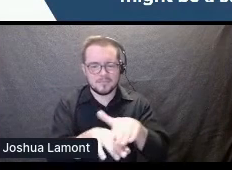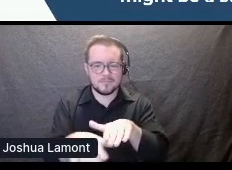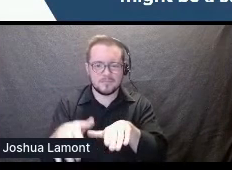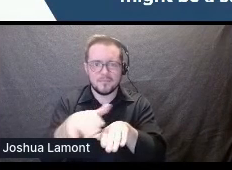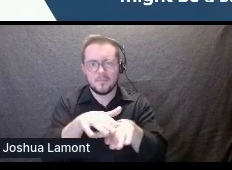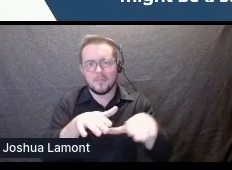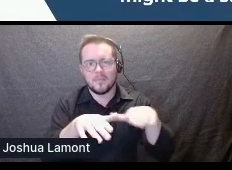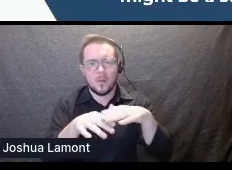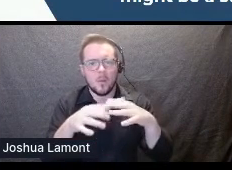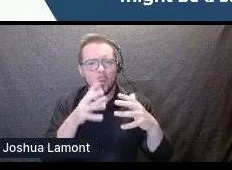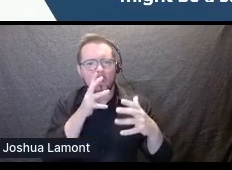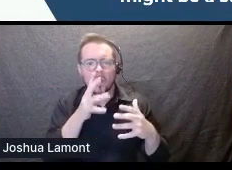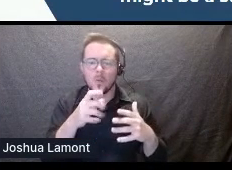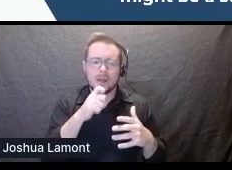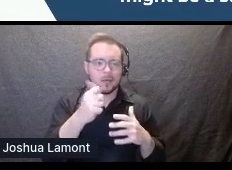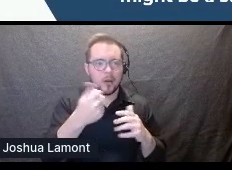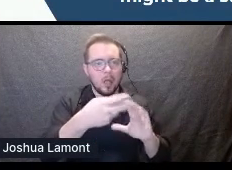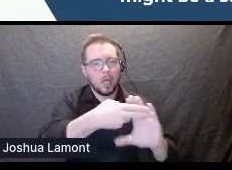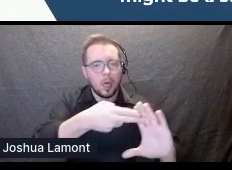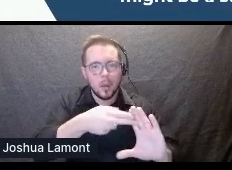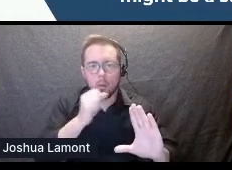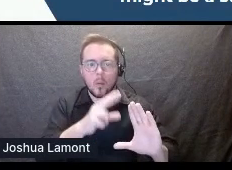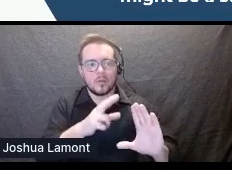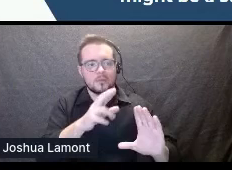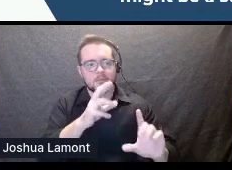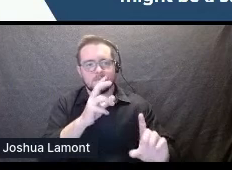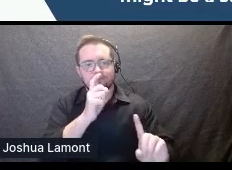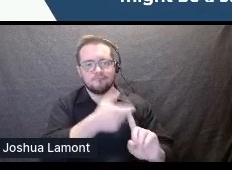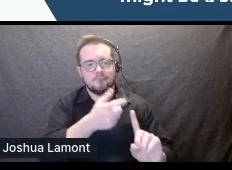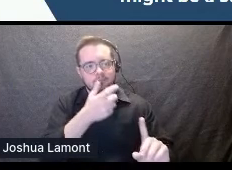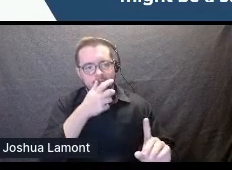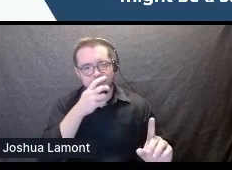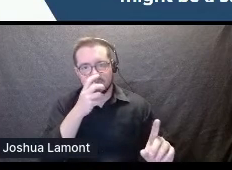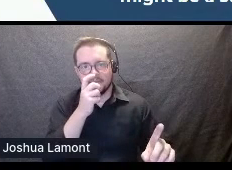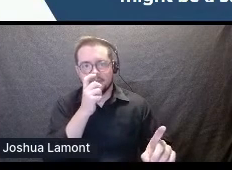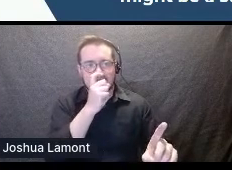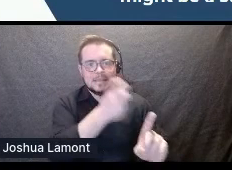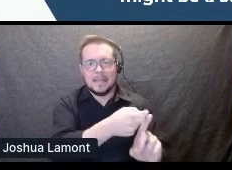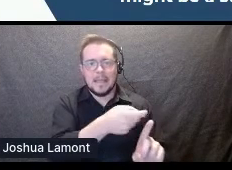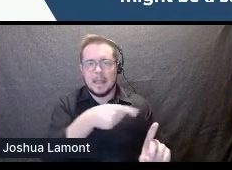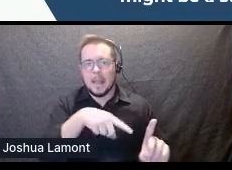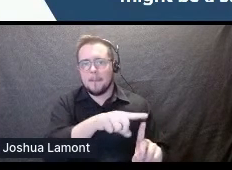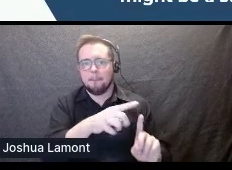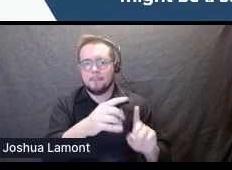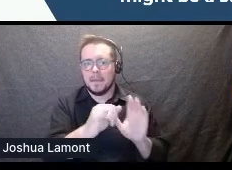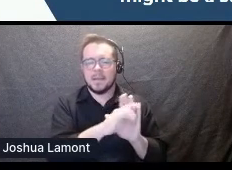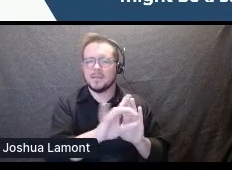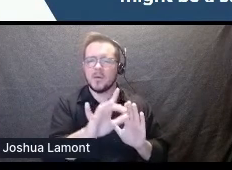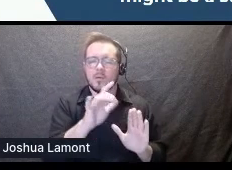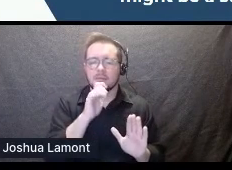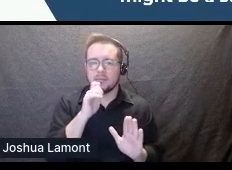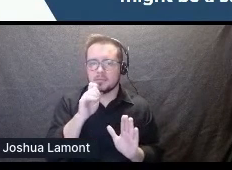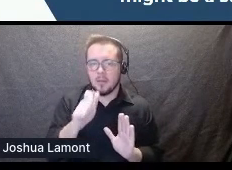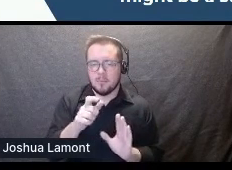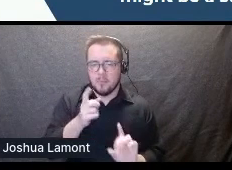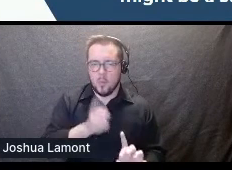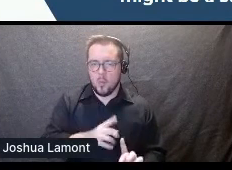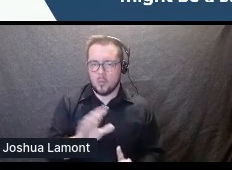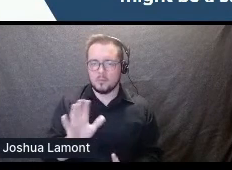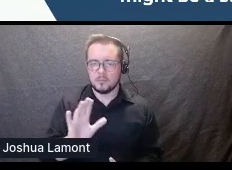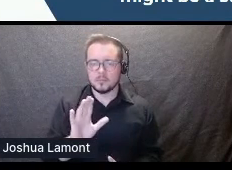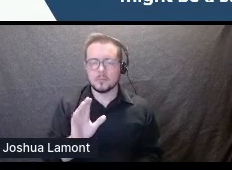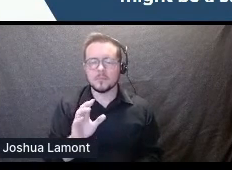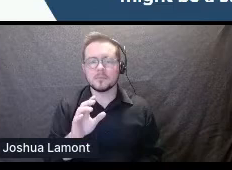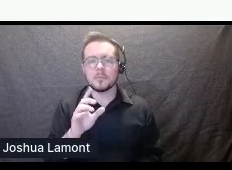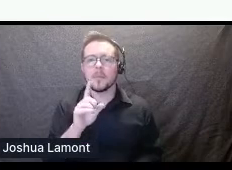sort of categorize or typecast anyone at all, if that's the wrong impression to get from this slide. But